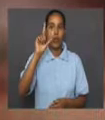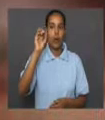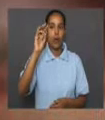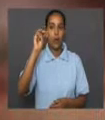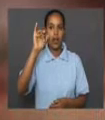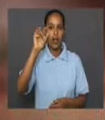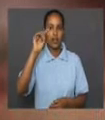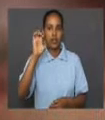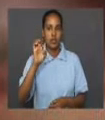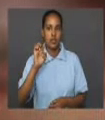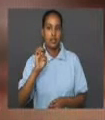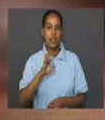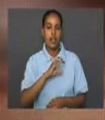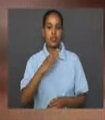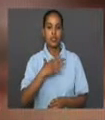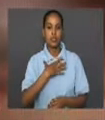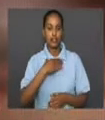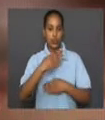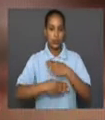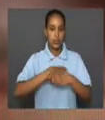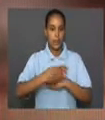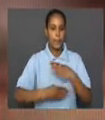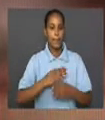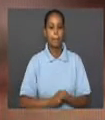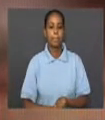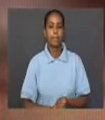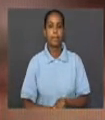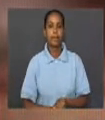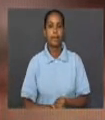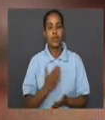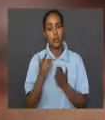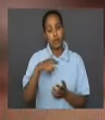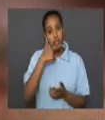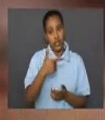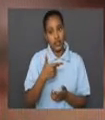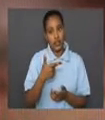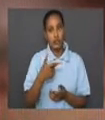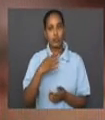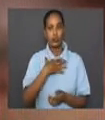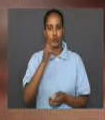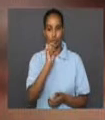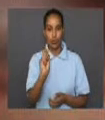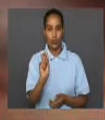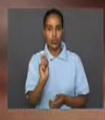dolomite, and gypsum. If you said that